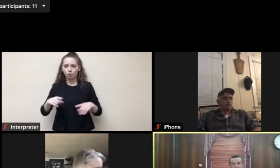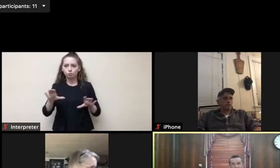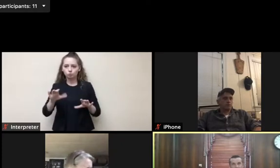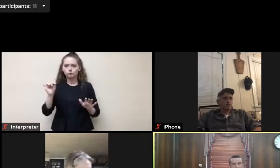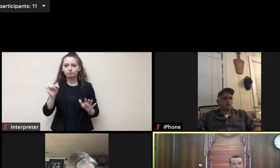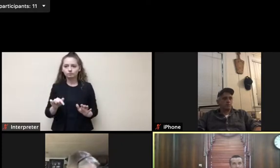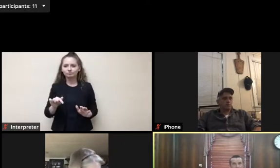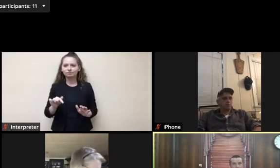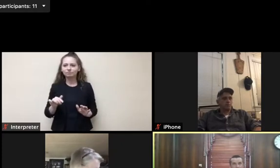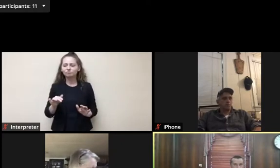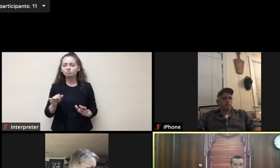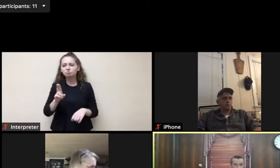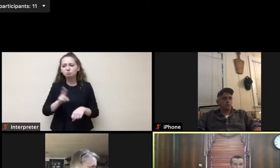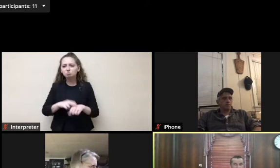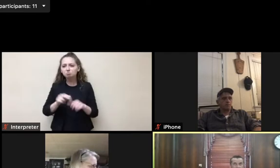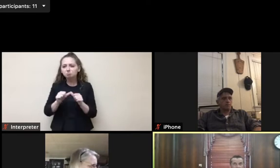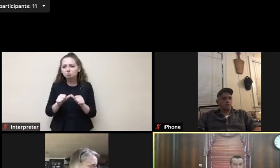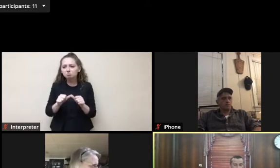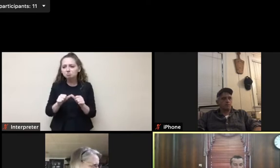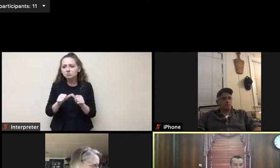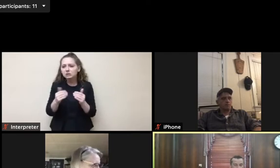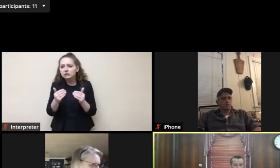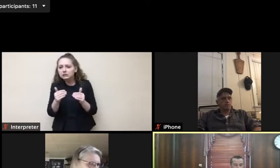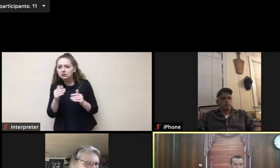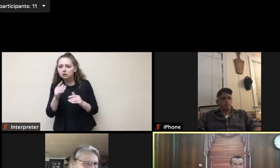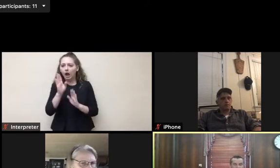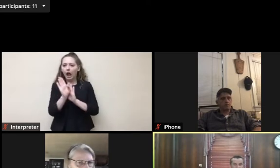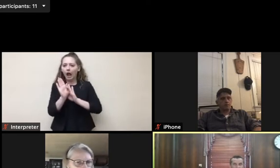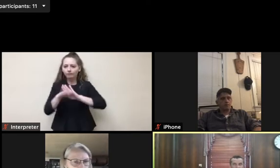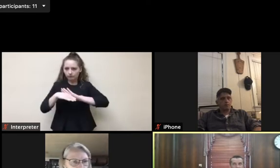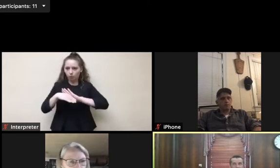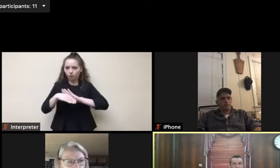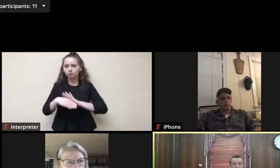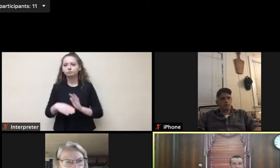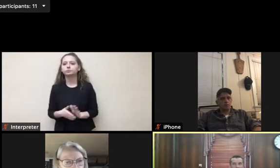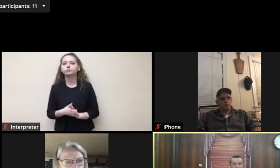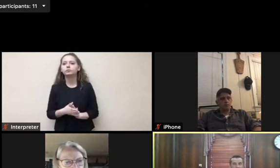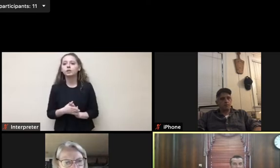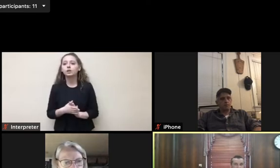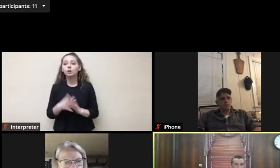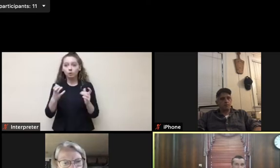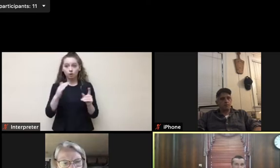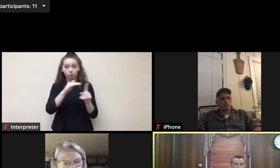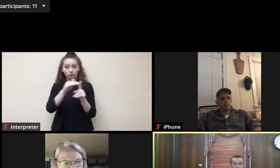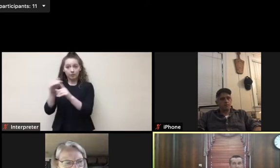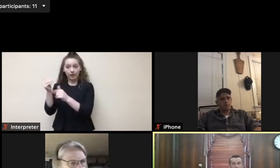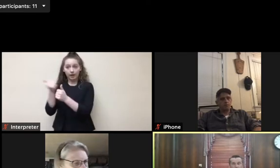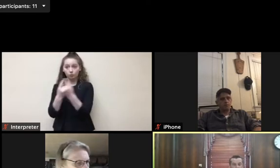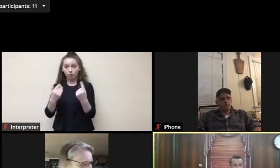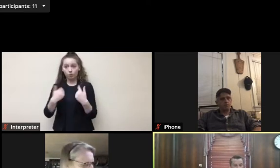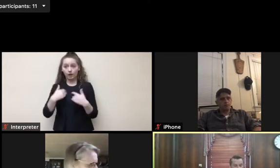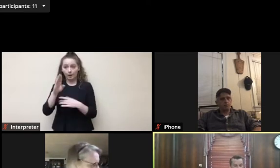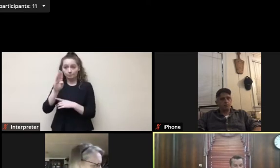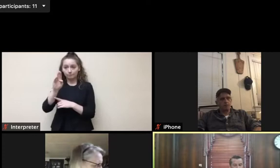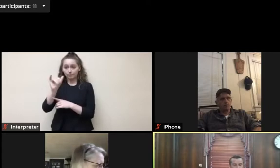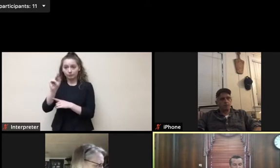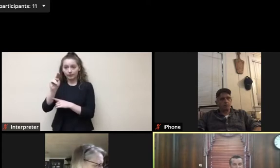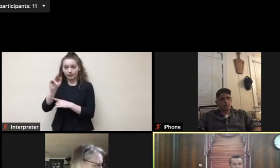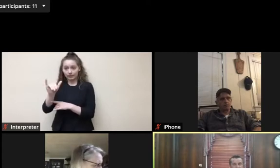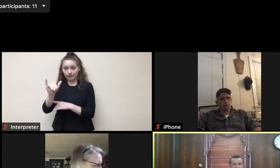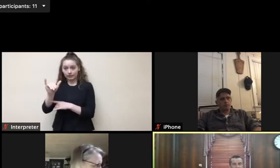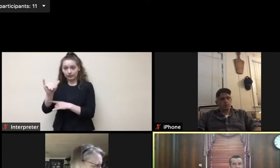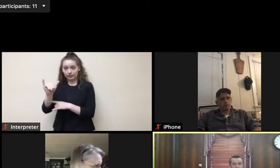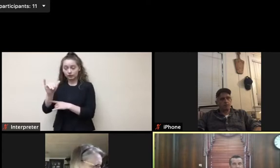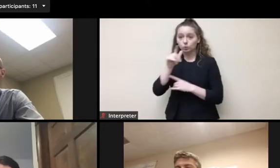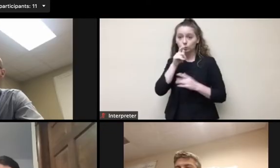at least a half hour in that area. I also want to remind everybody that we have Brittany that's